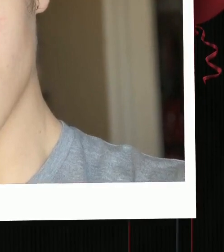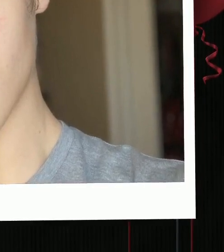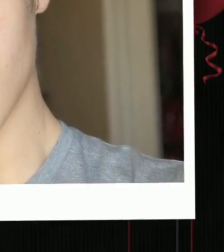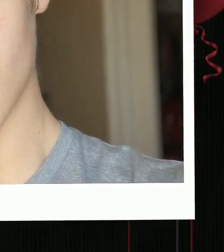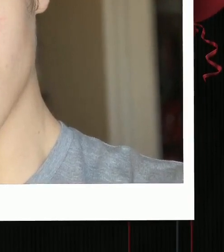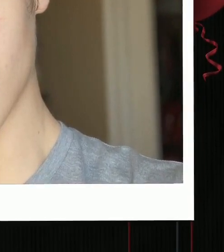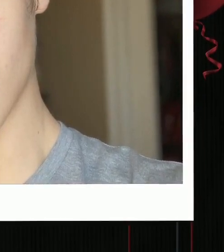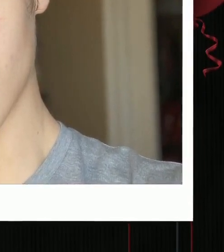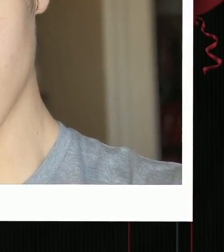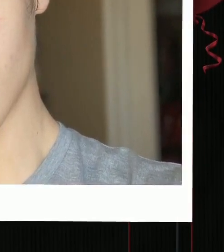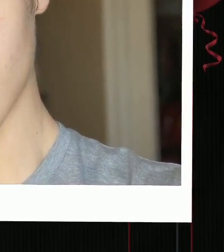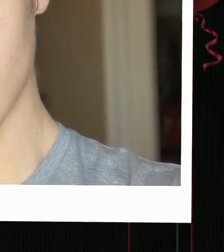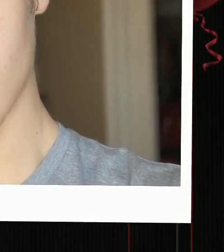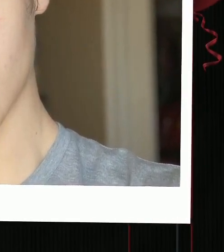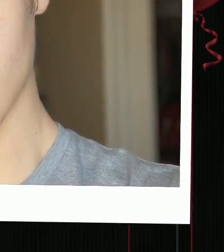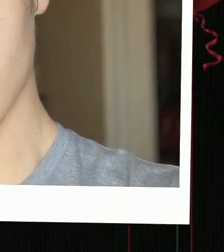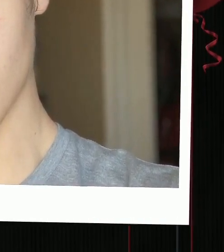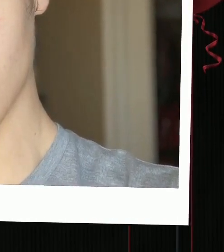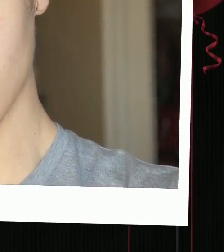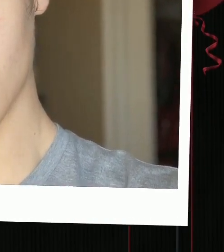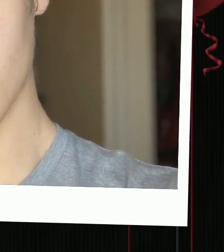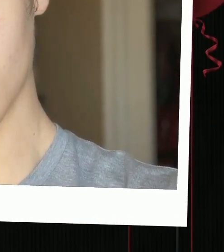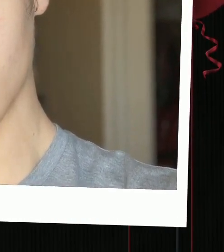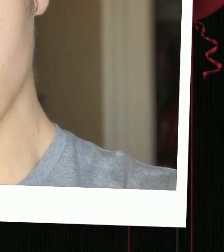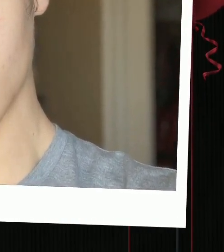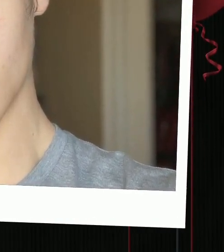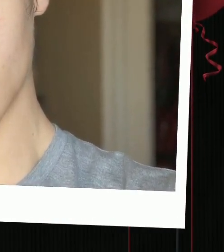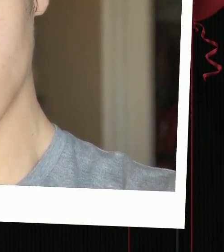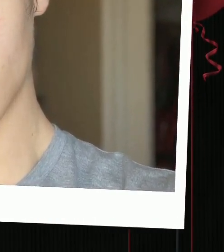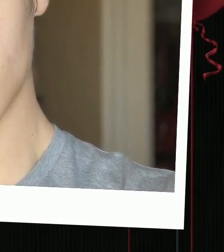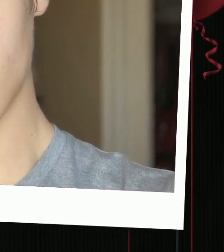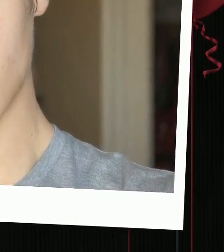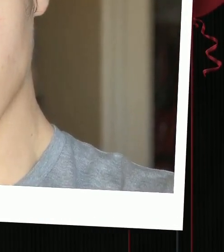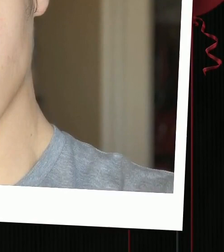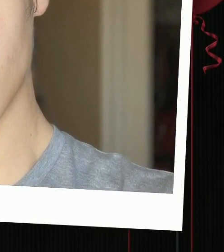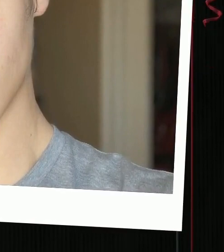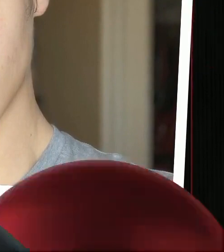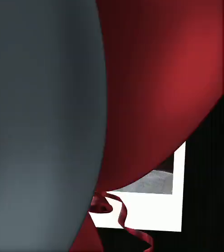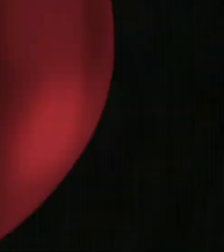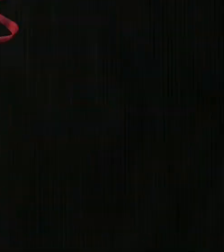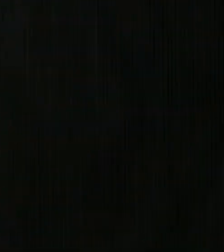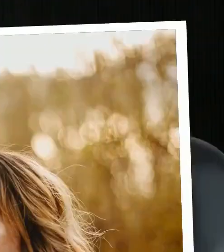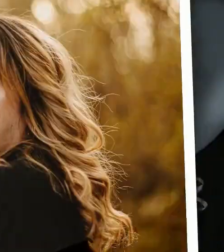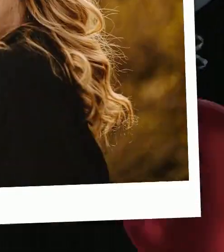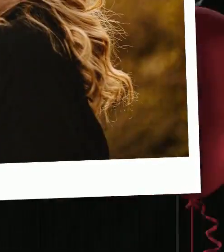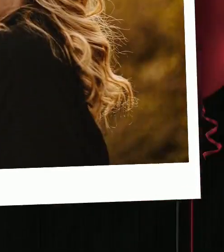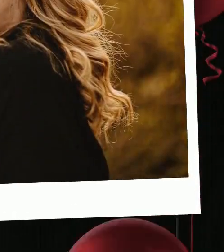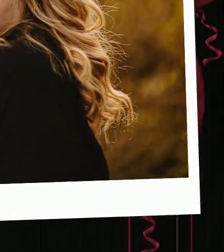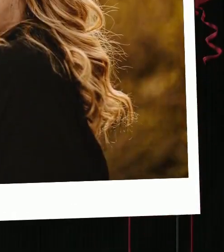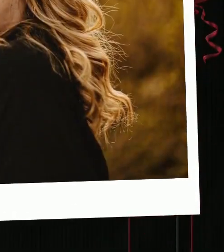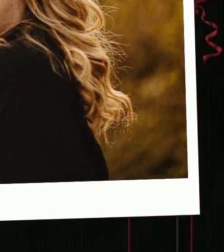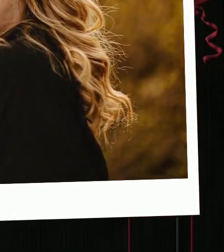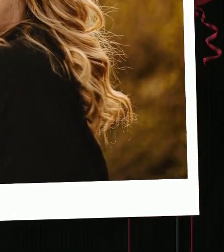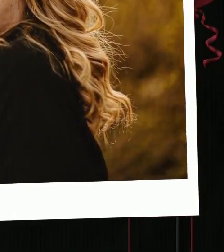Evan Stott, Bachelors of Arts in Strategic Communication.